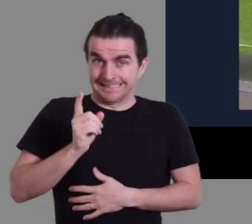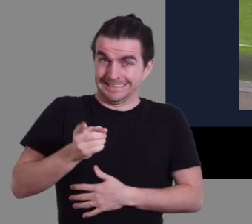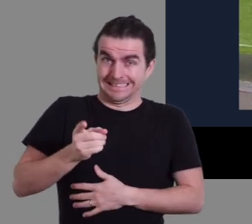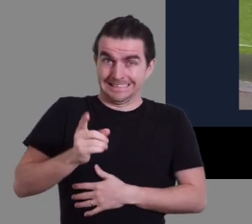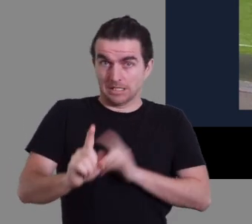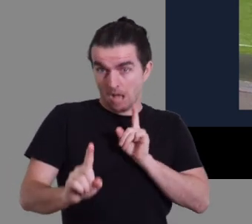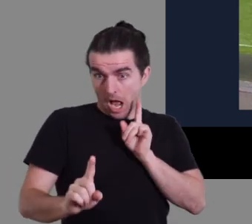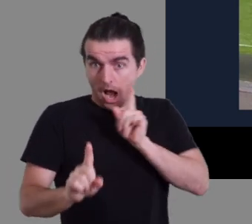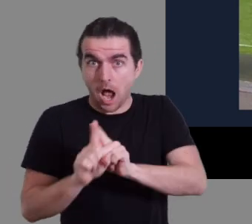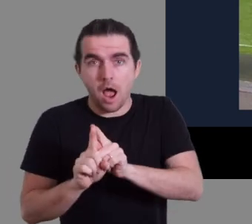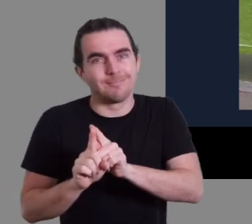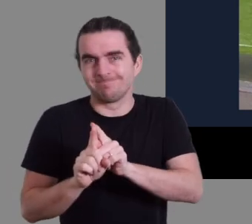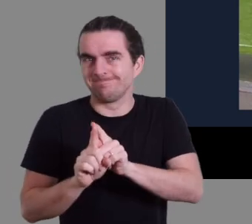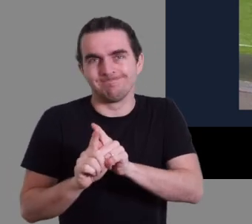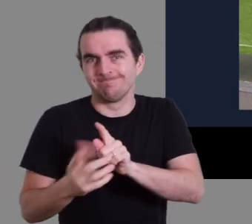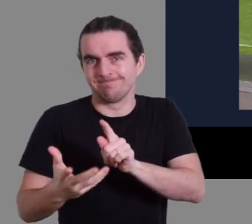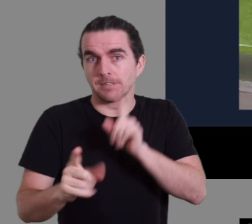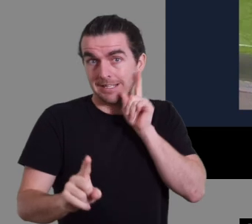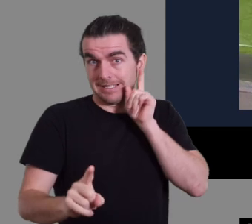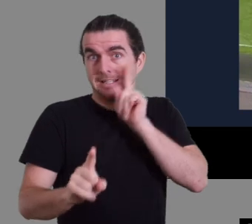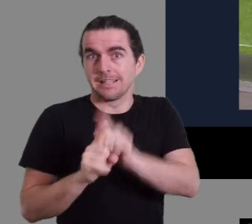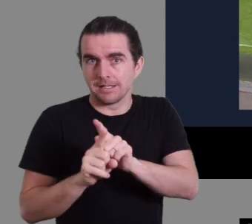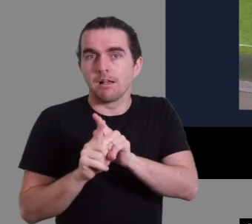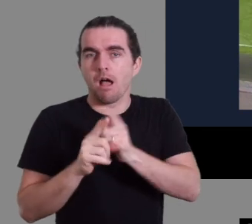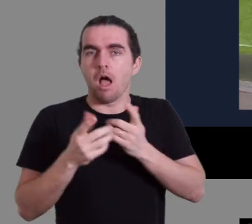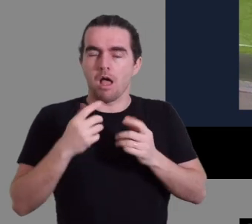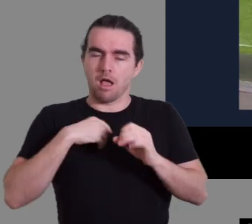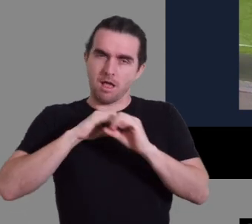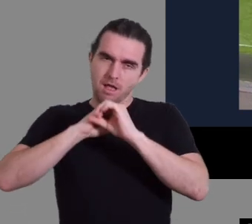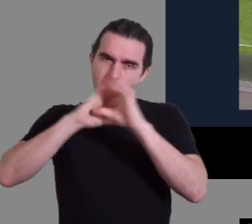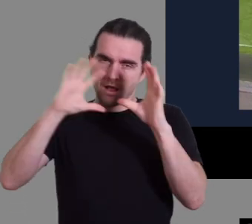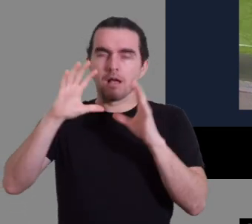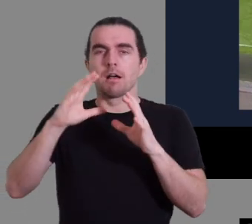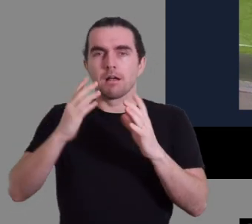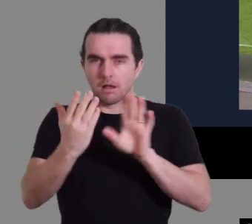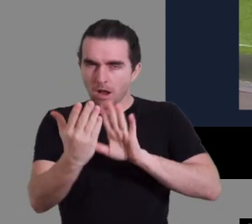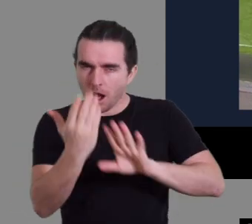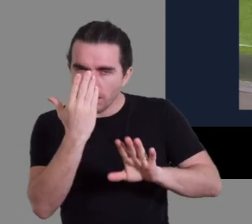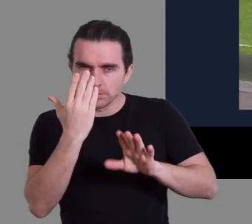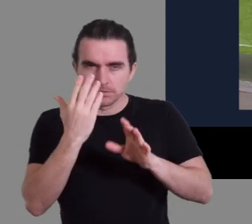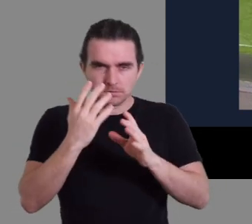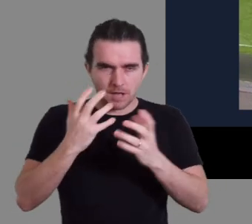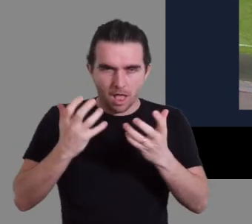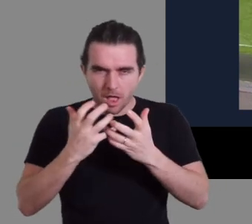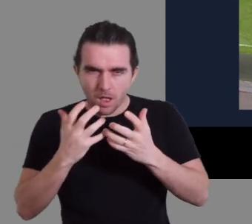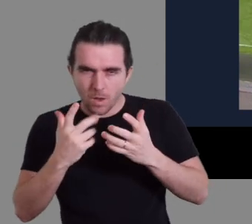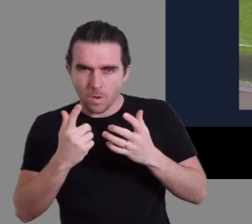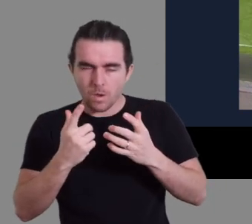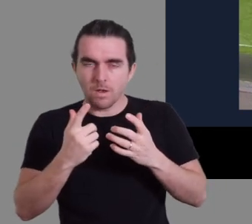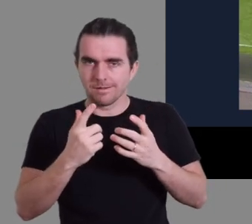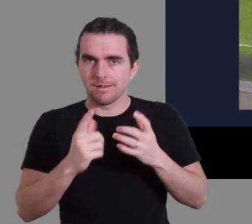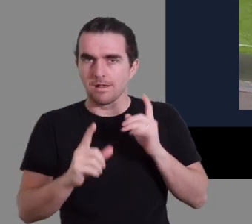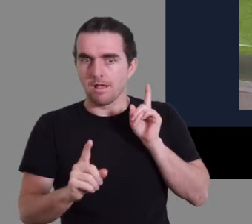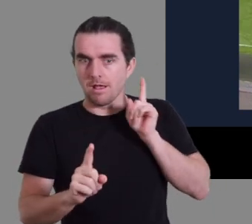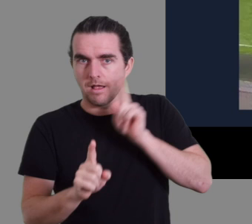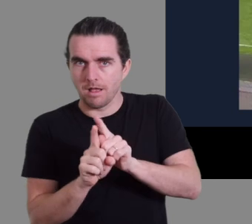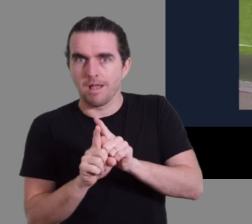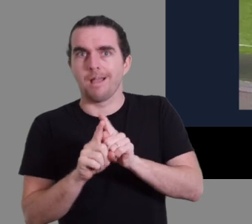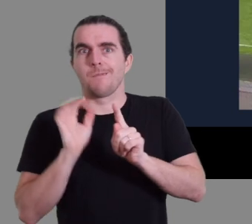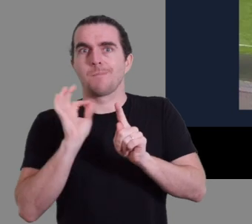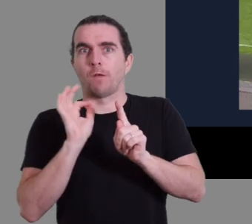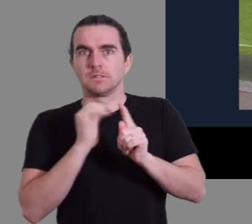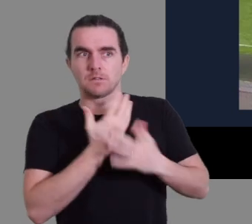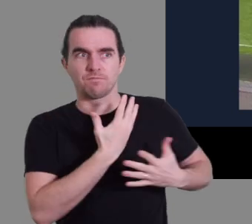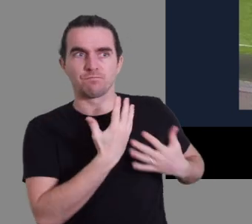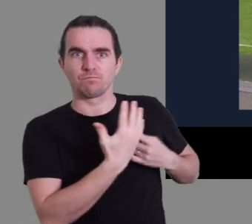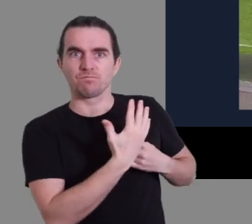again. But the way to really, this helps, I think, our view of zooming in and getting an idea of the forces